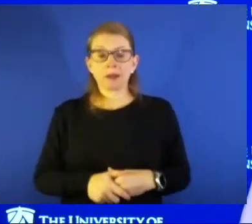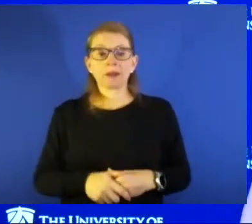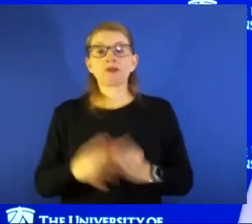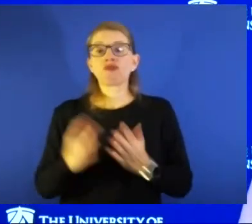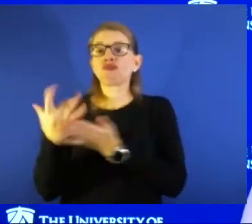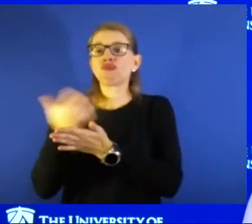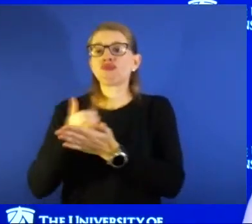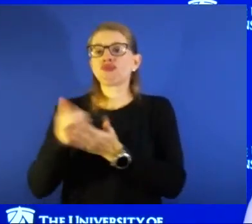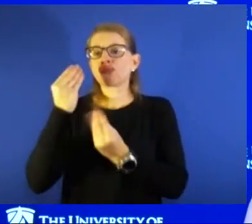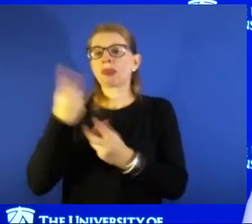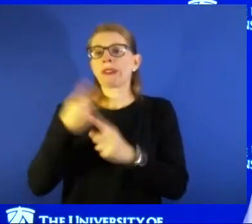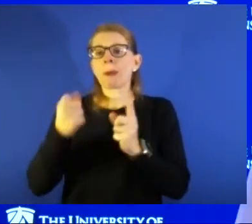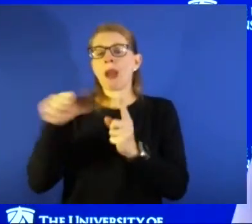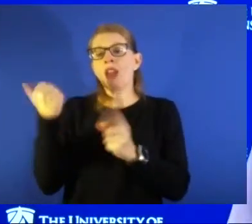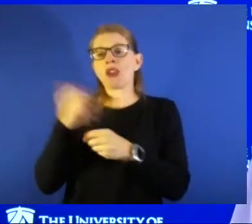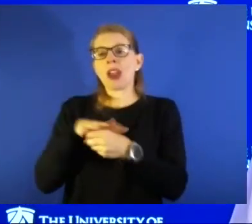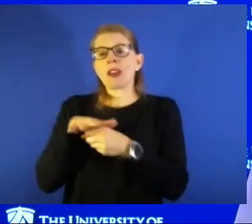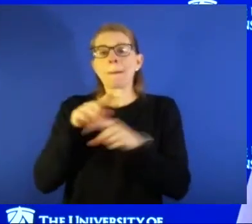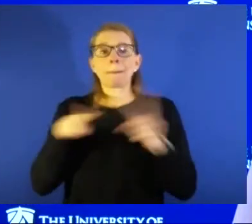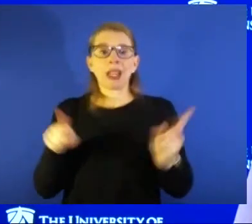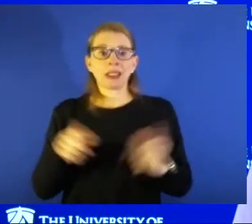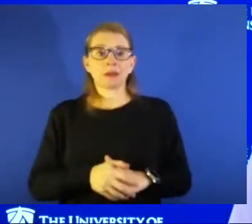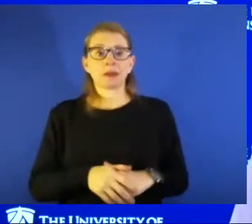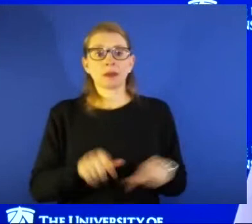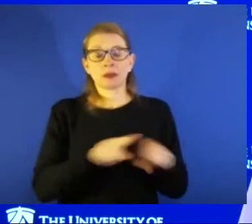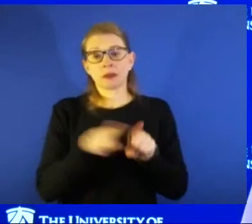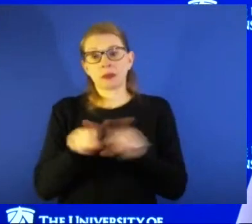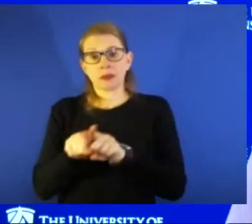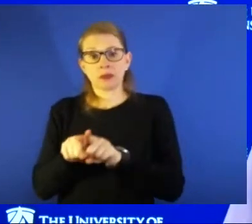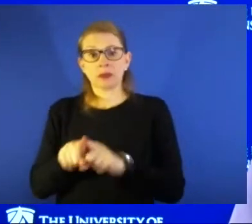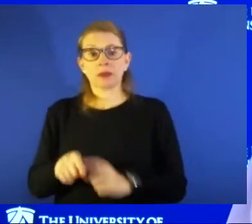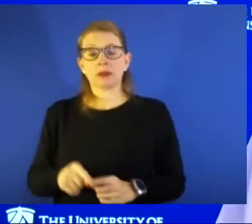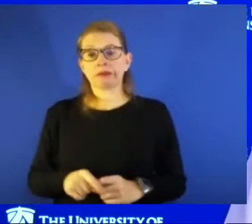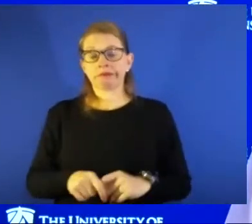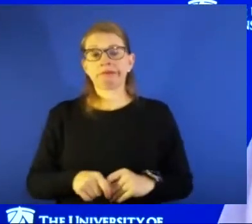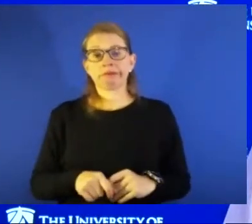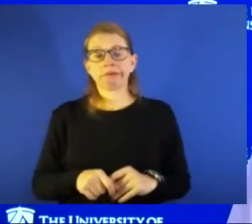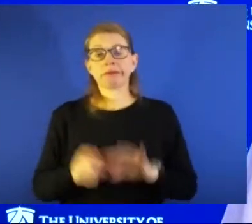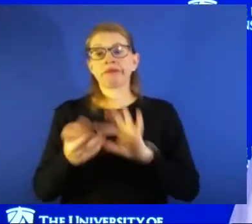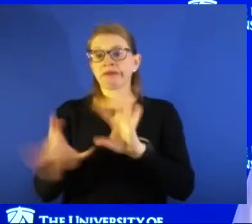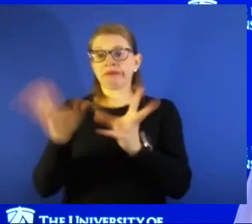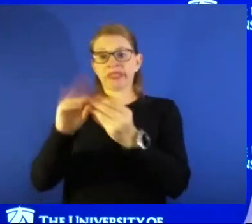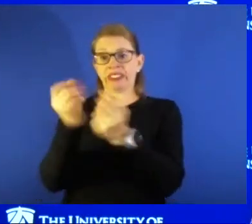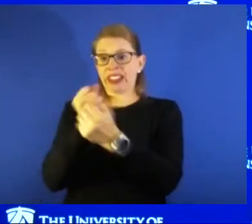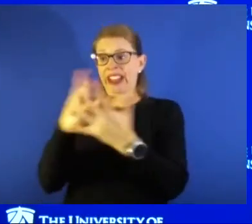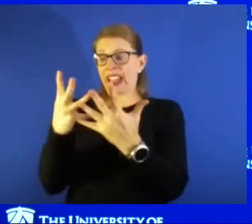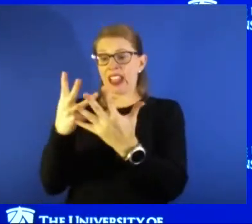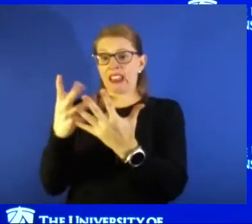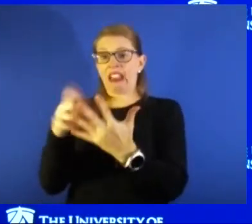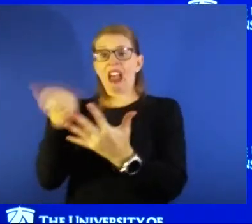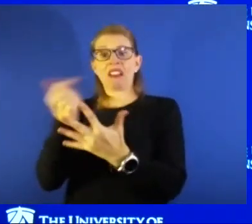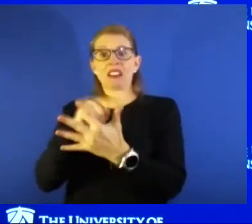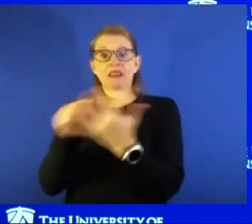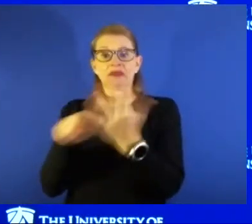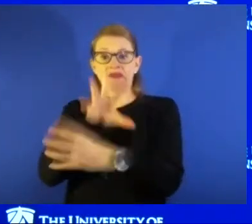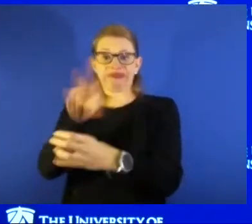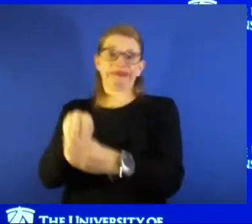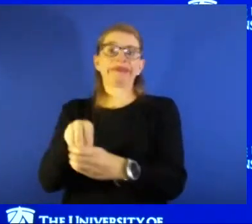other areas, but it is also taken together with the totality of everything else, all the other data that we're able